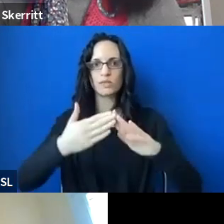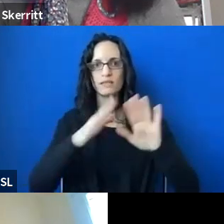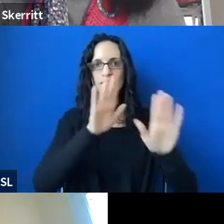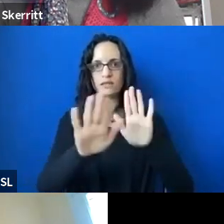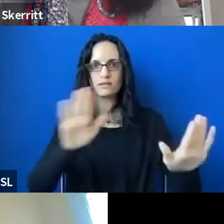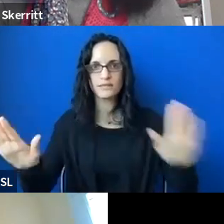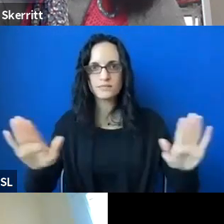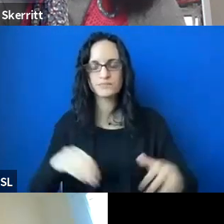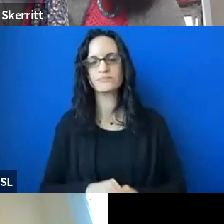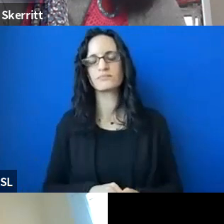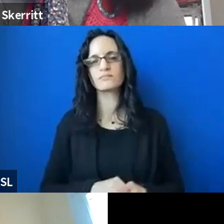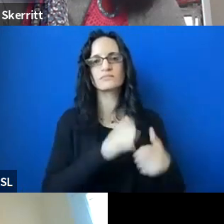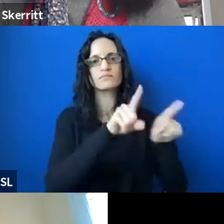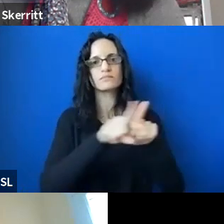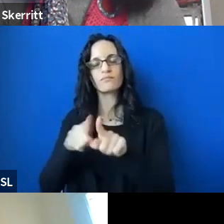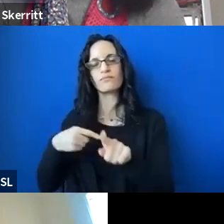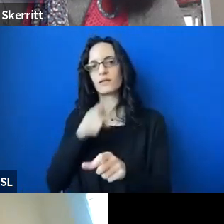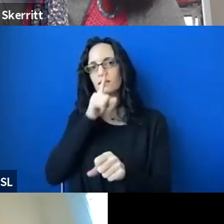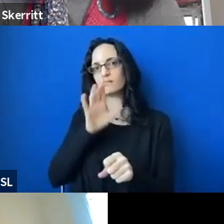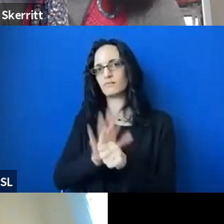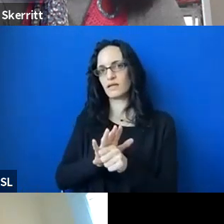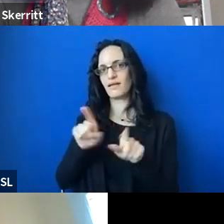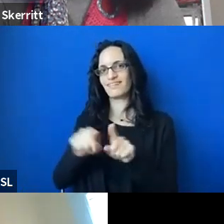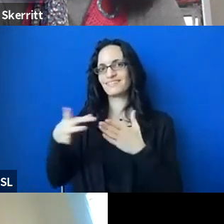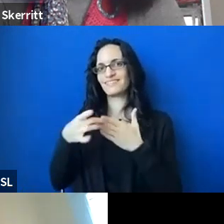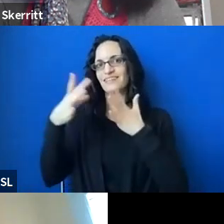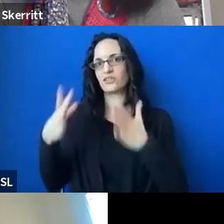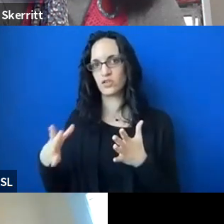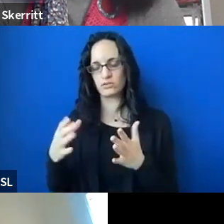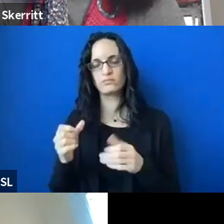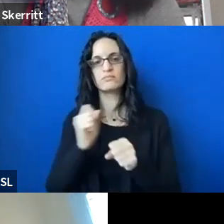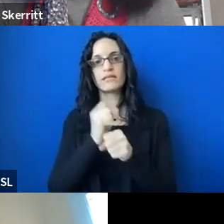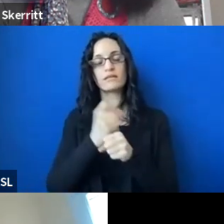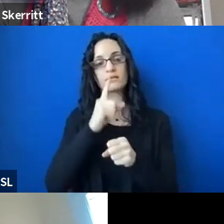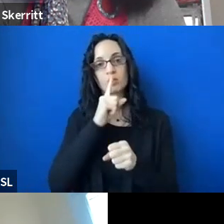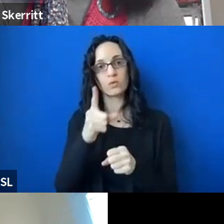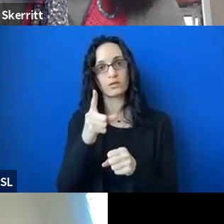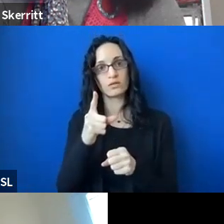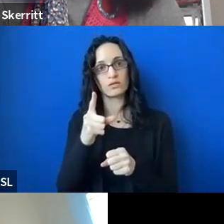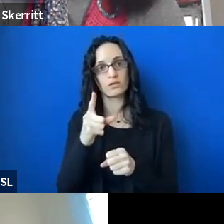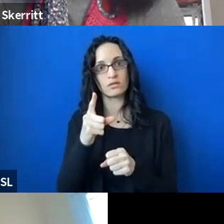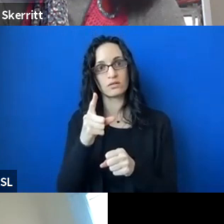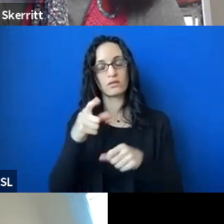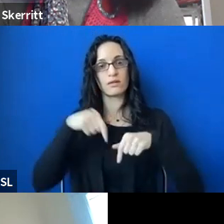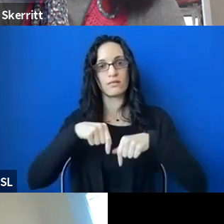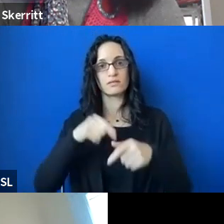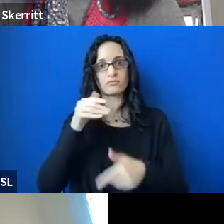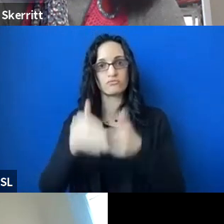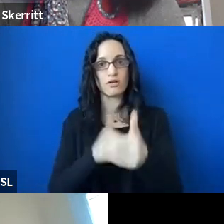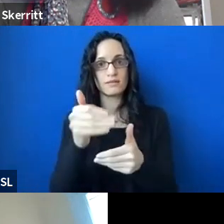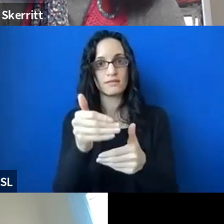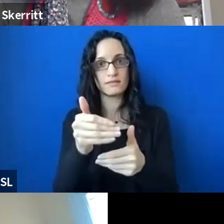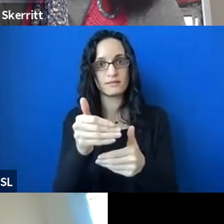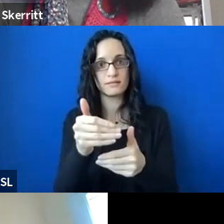I'm also committed from a leadership standpoint to making sure that this process is one that